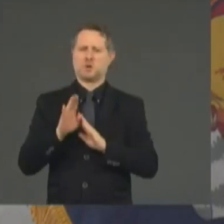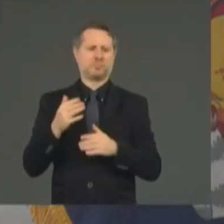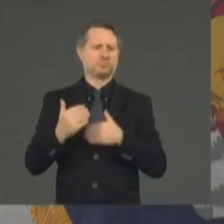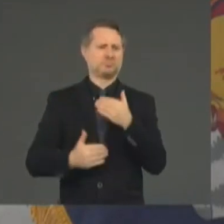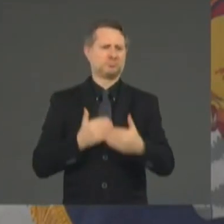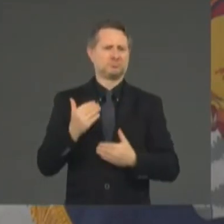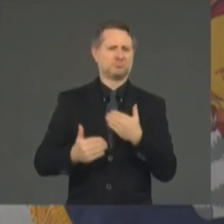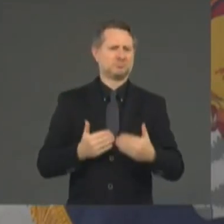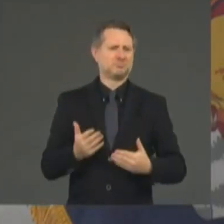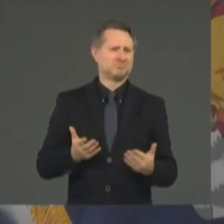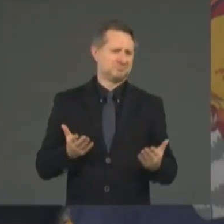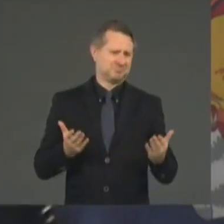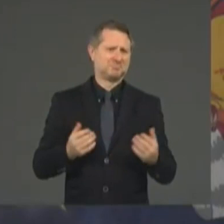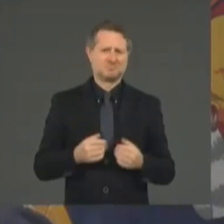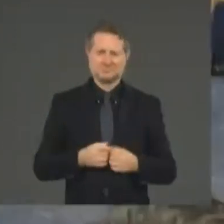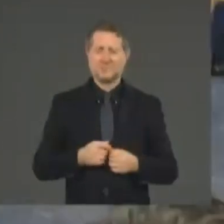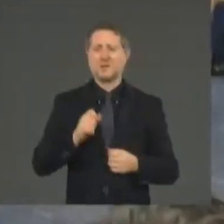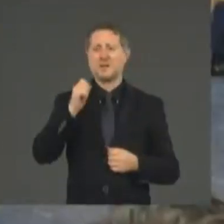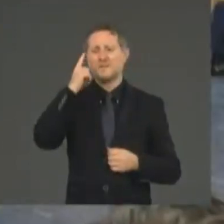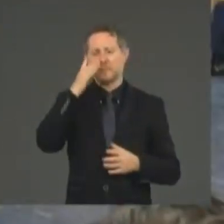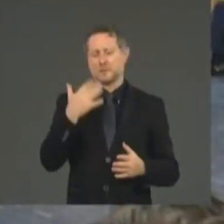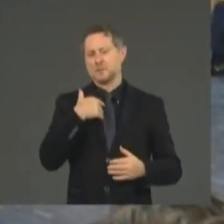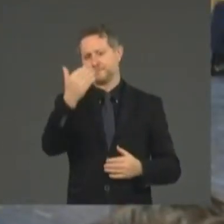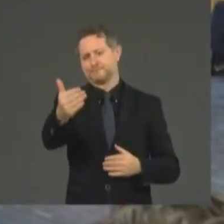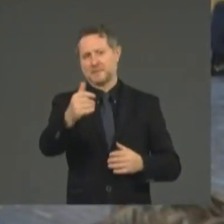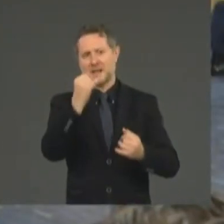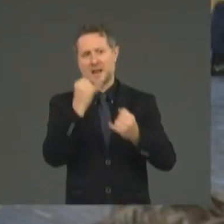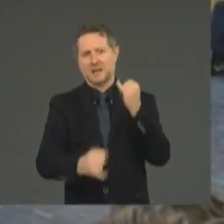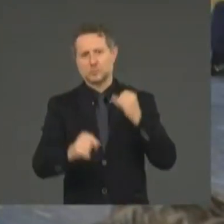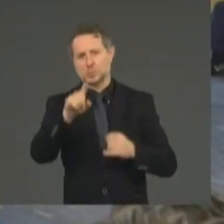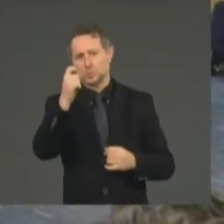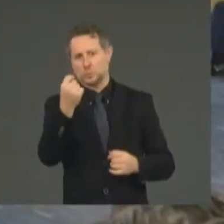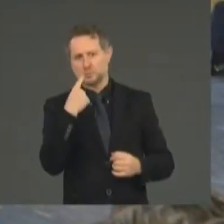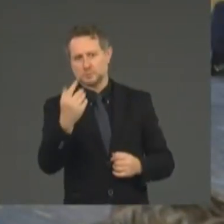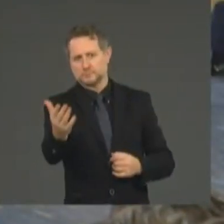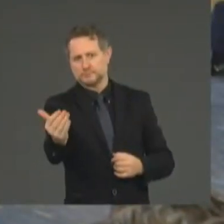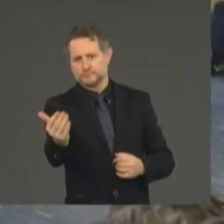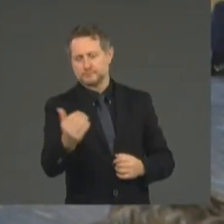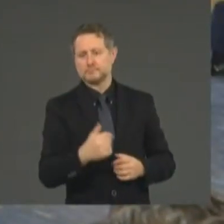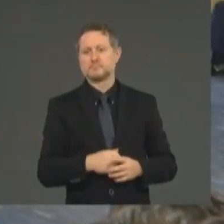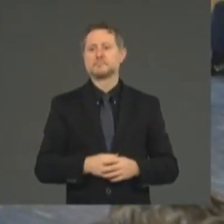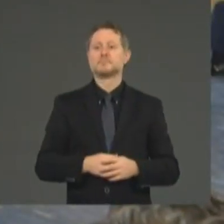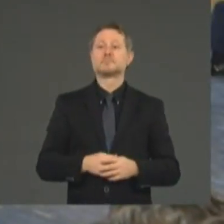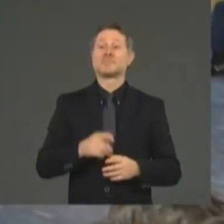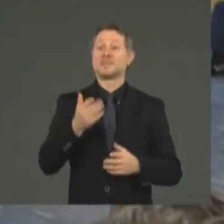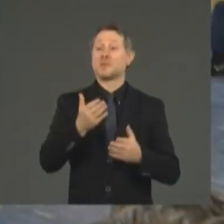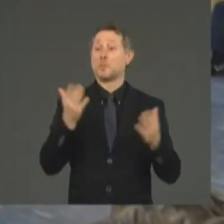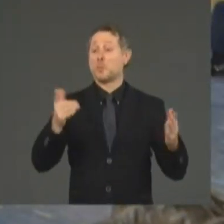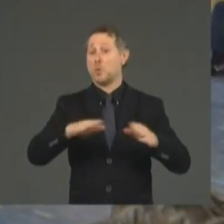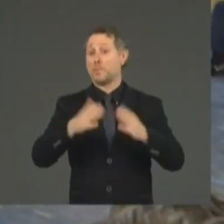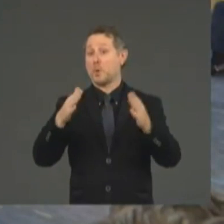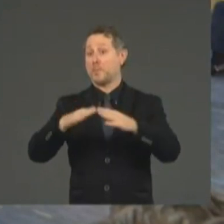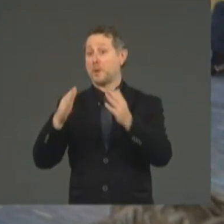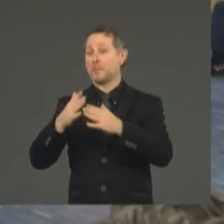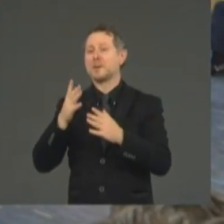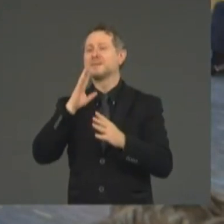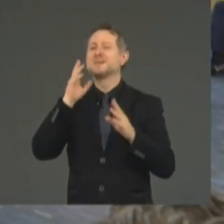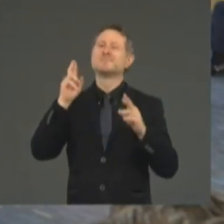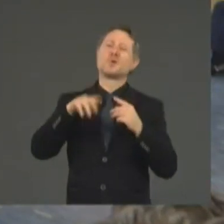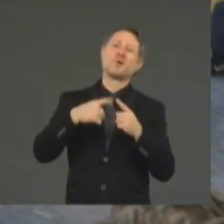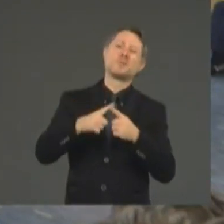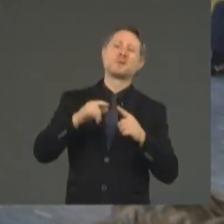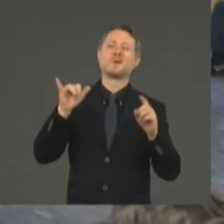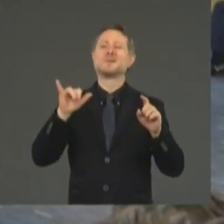of salt. Last question. Really watch, once things reopen, you talk about the individual responsibility, the store shop